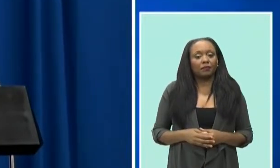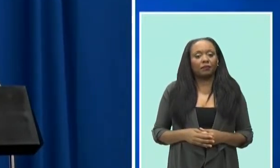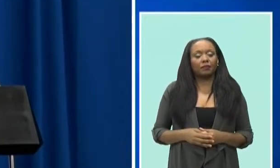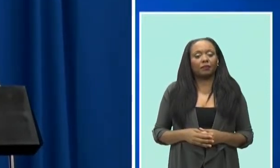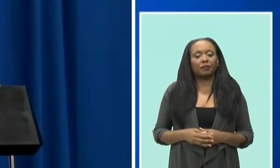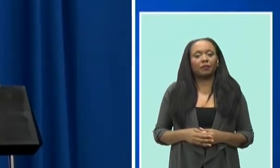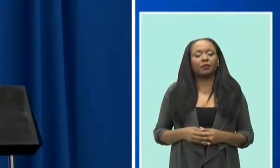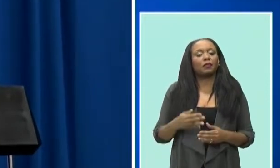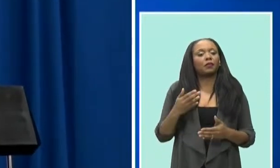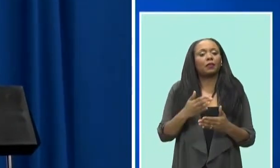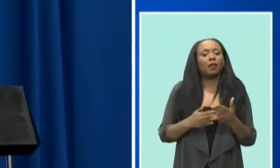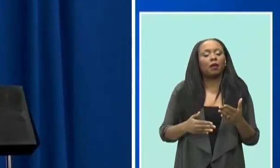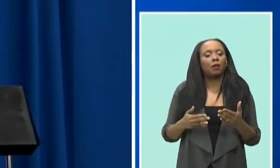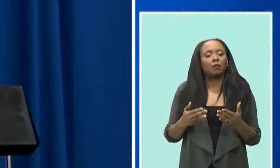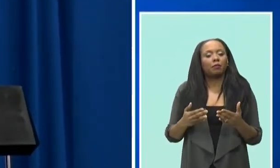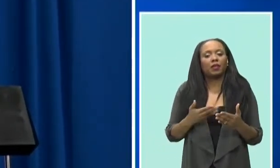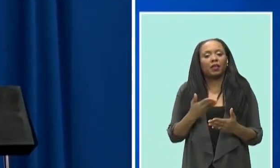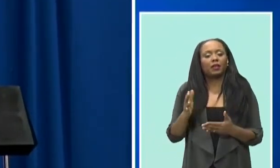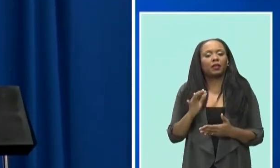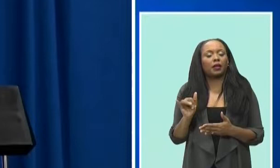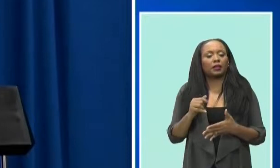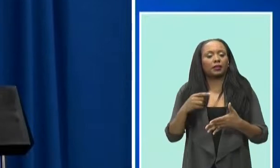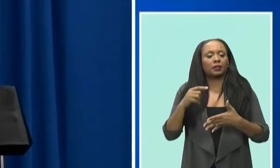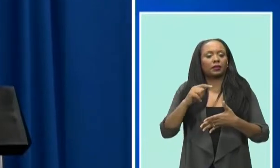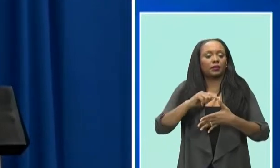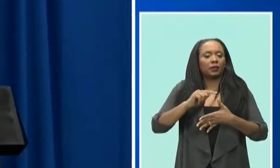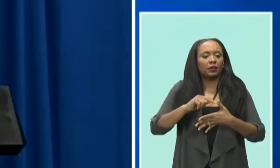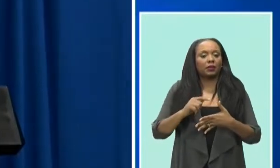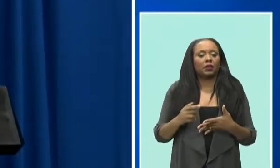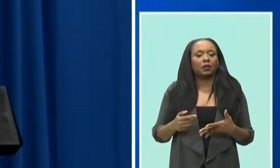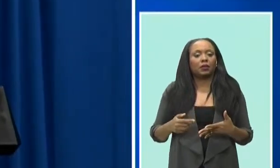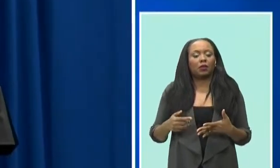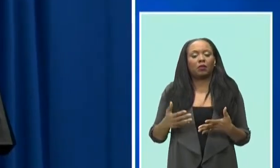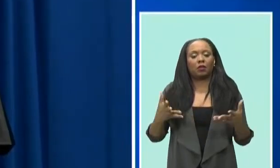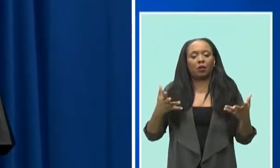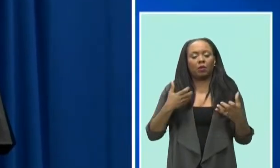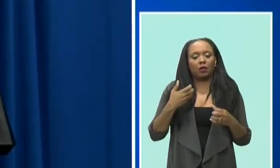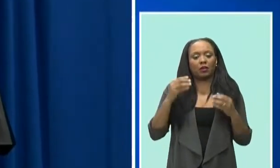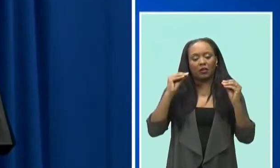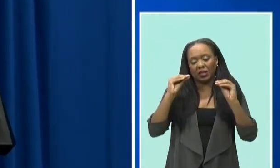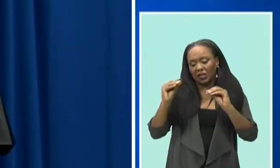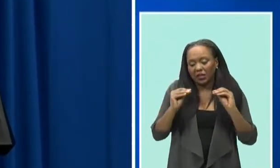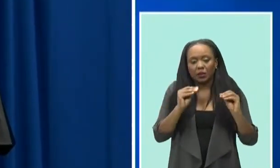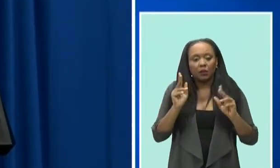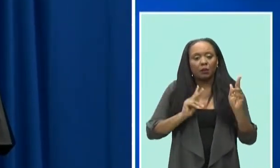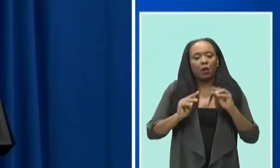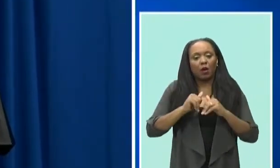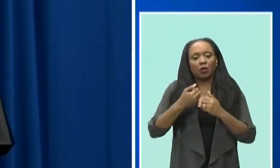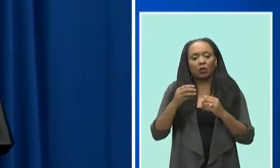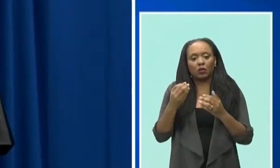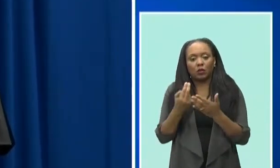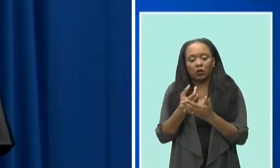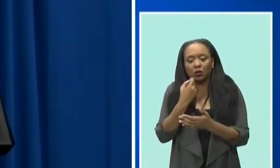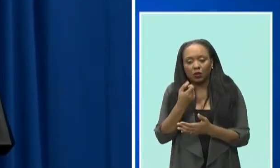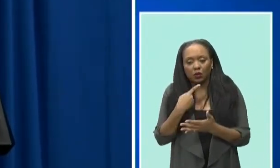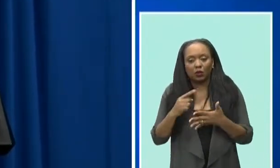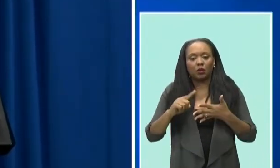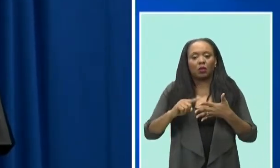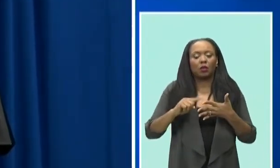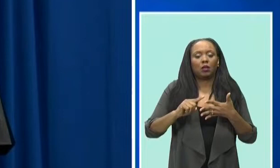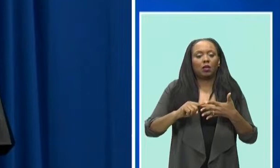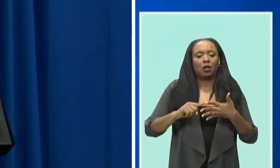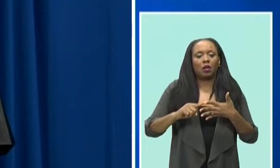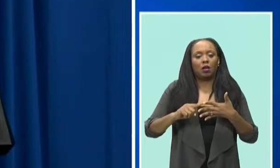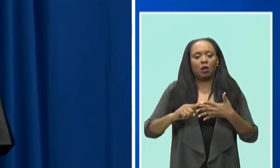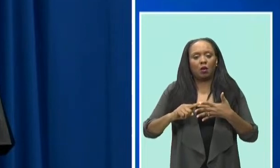features of this program are highlighting drug-to-drug interaction, drug and diet interactions, uploading history of the